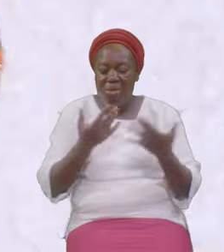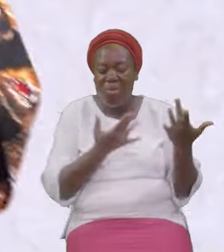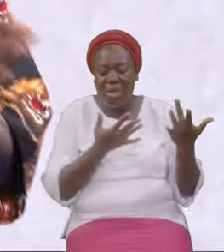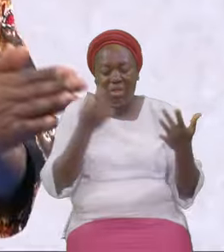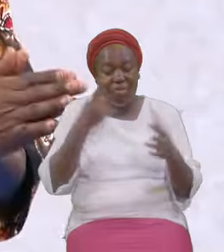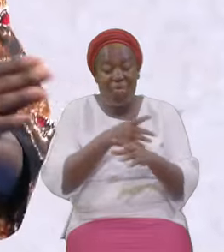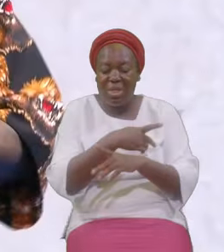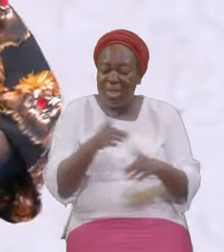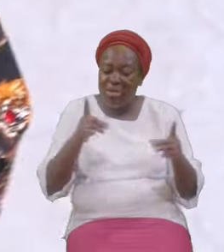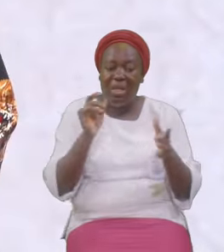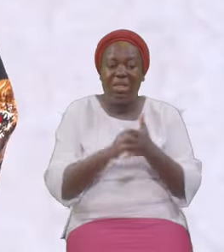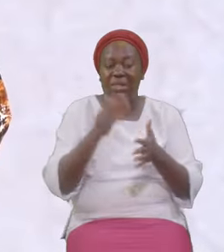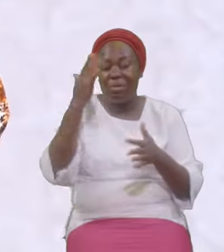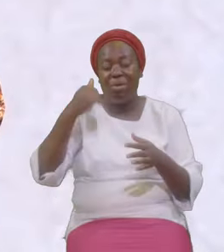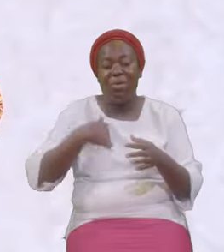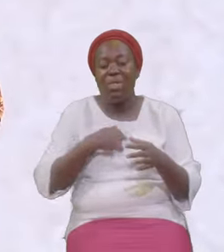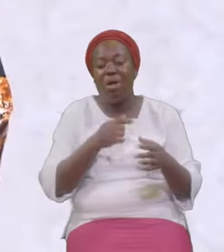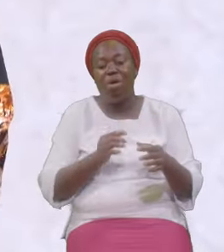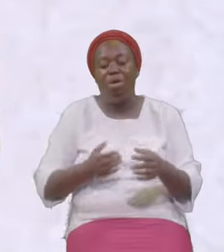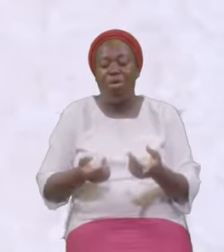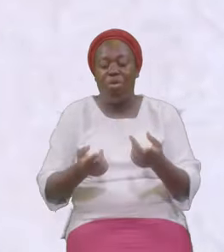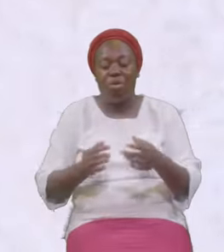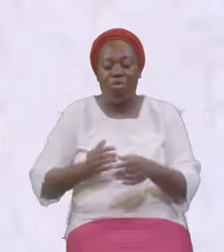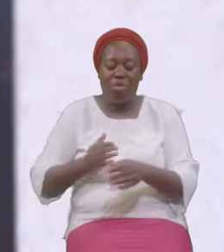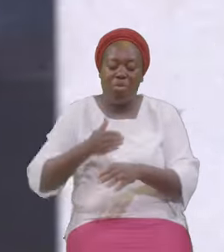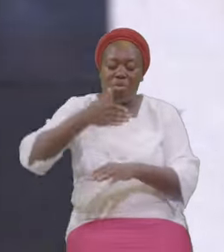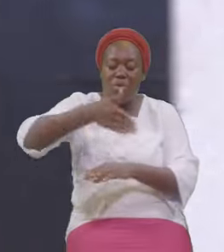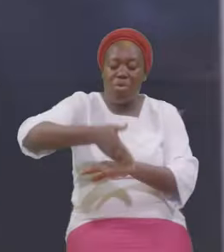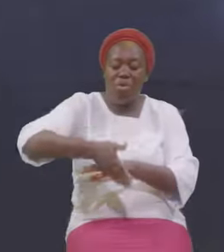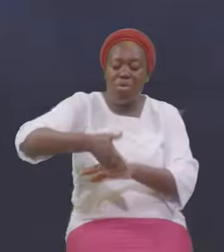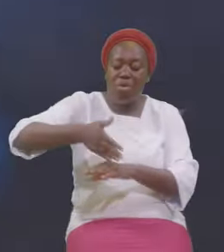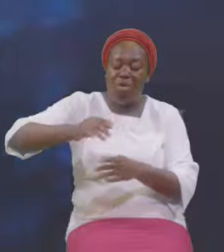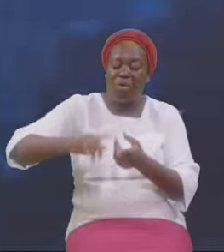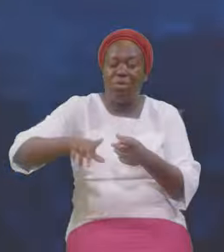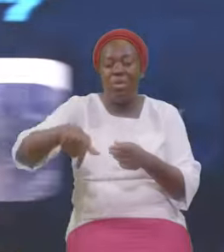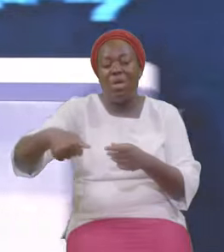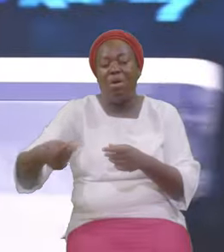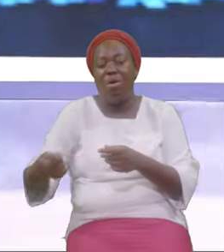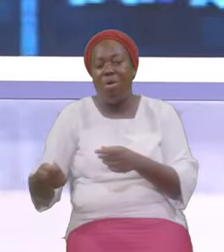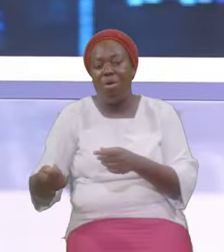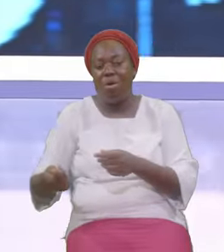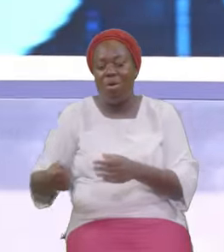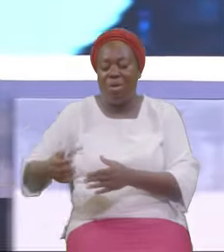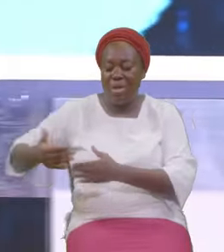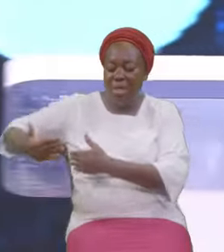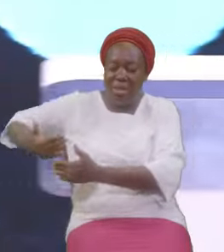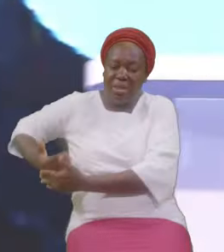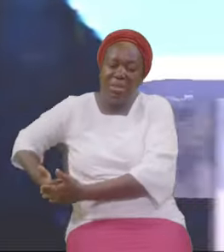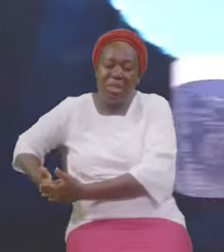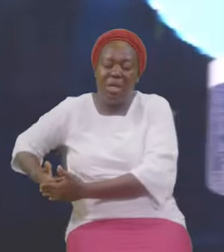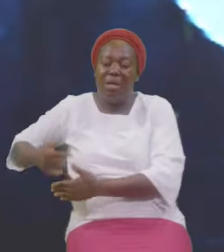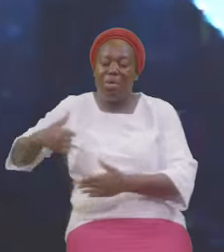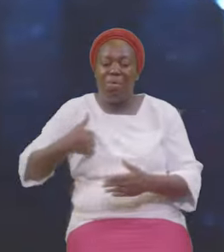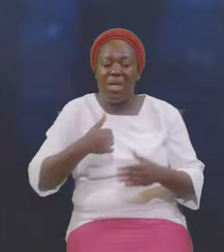crossed over to this other side. We've been in River